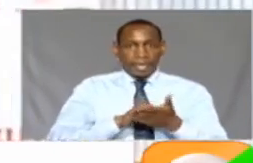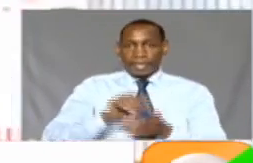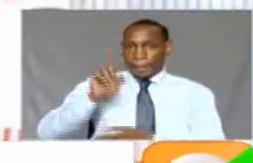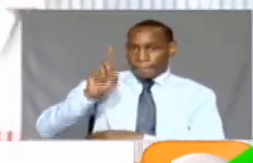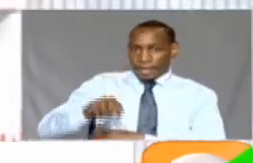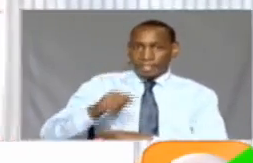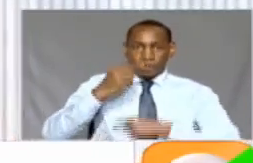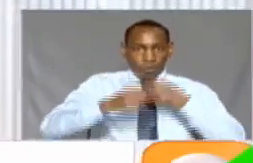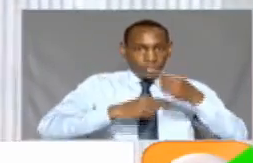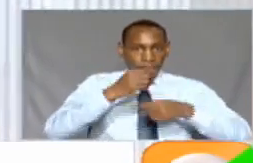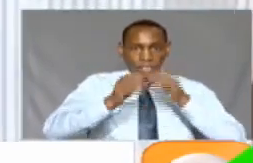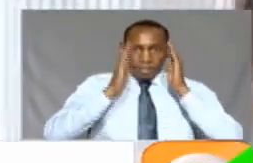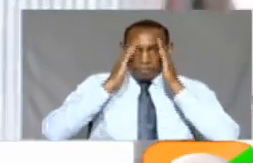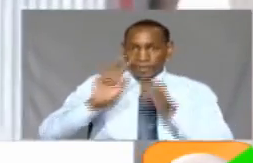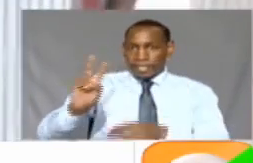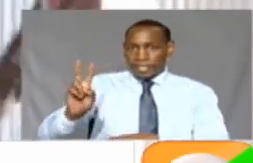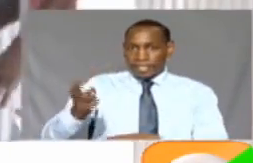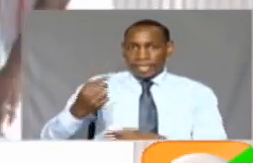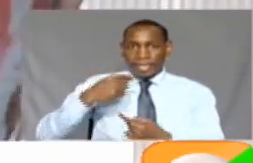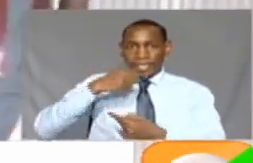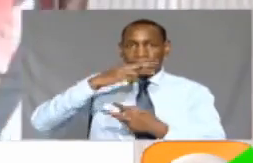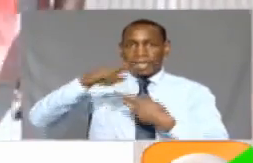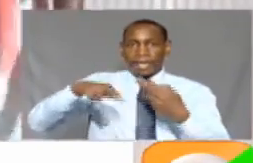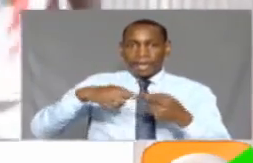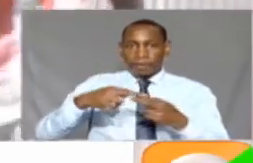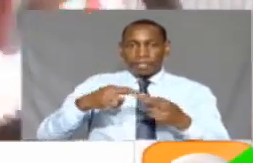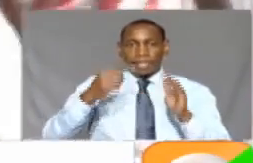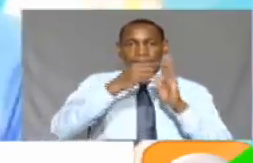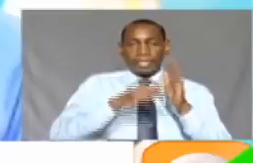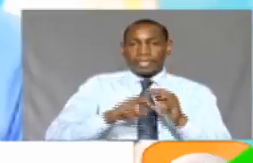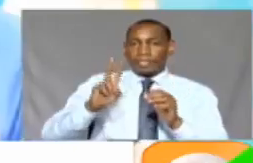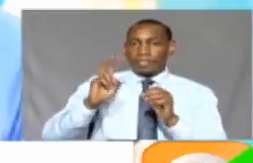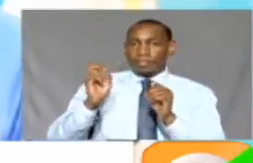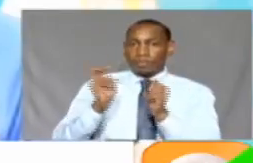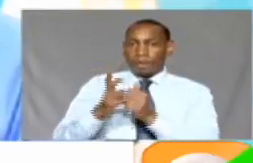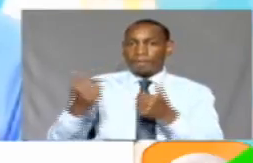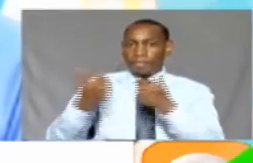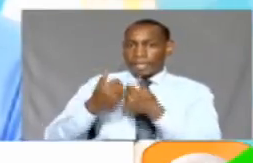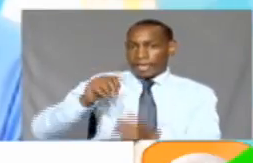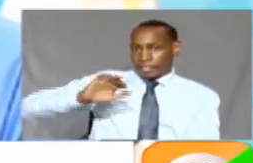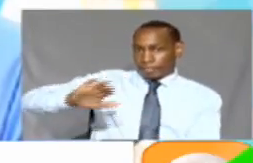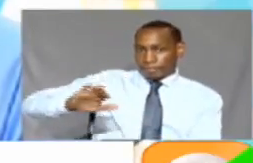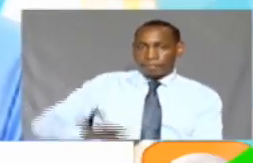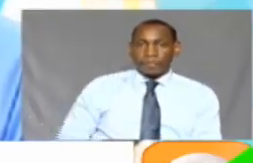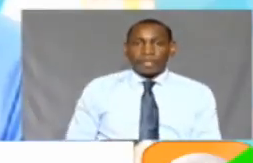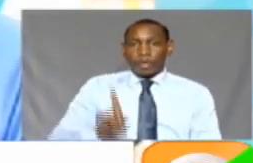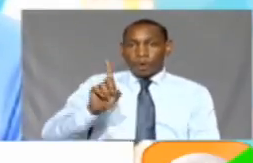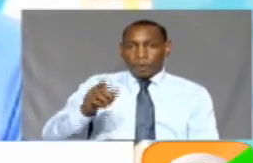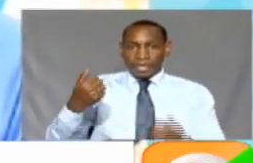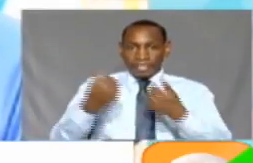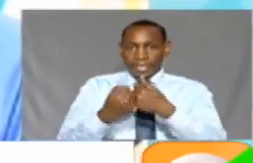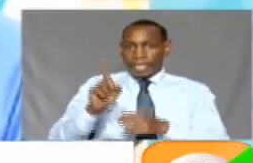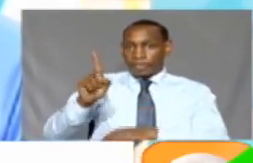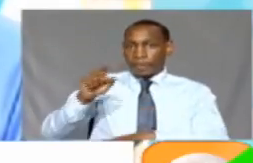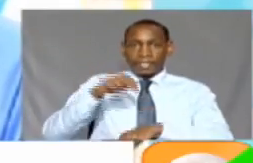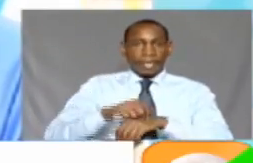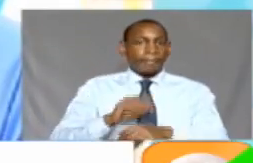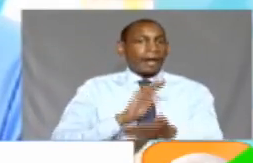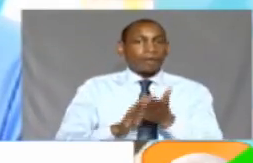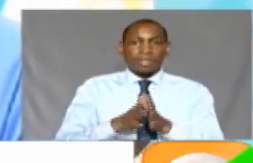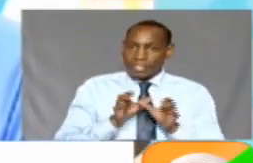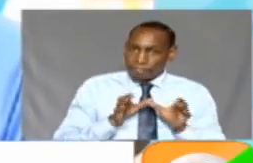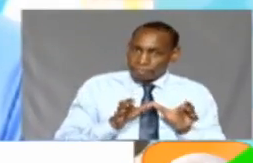must keep the focus in the second leg of the league with 12 matches remaining. We are taking match at a time. We don't want to put a